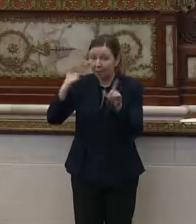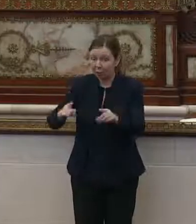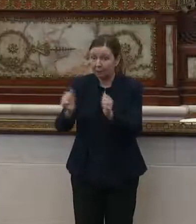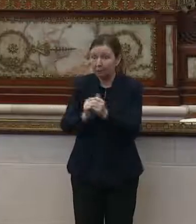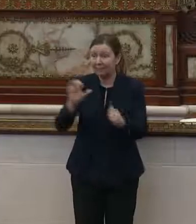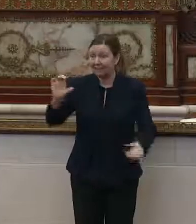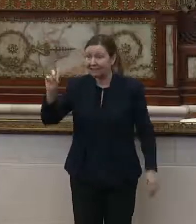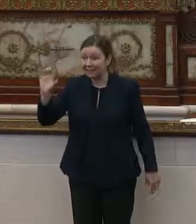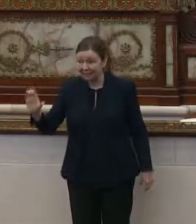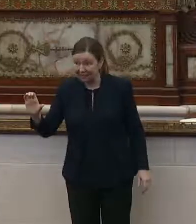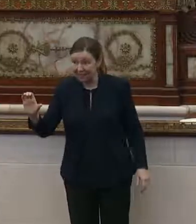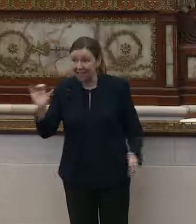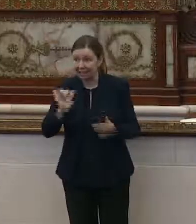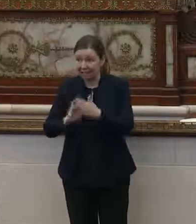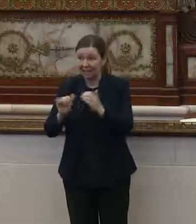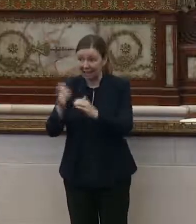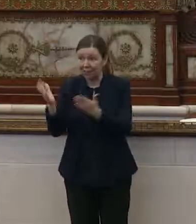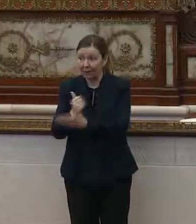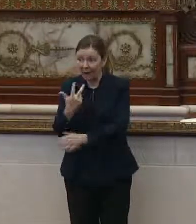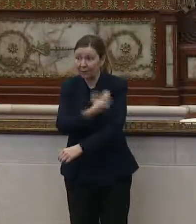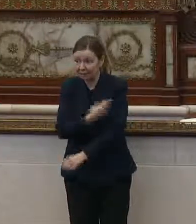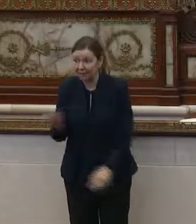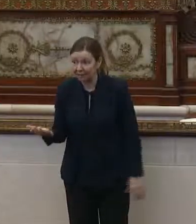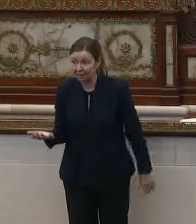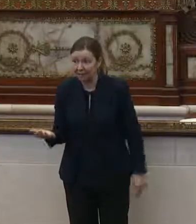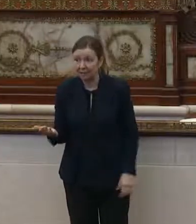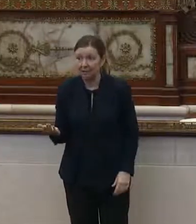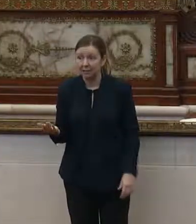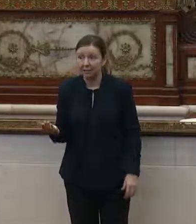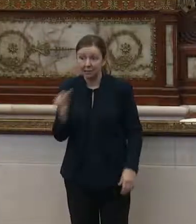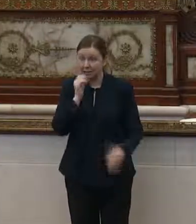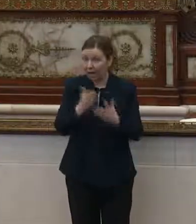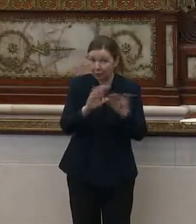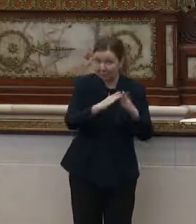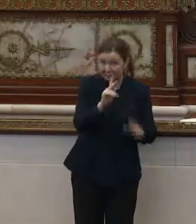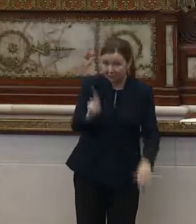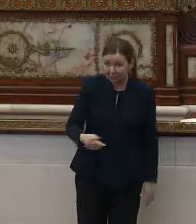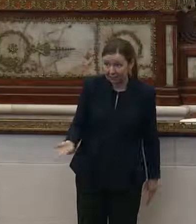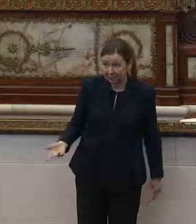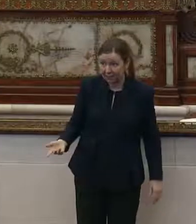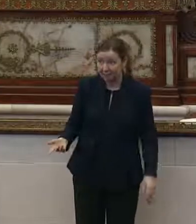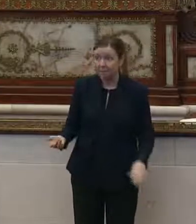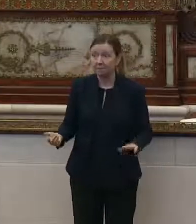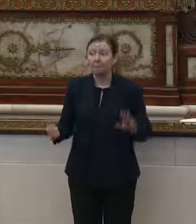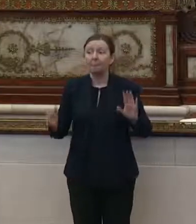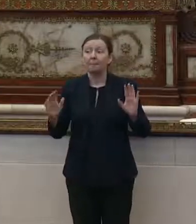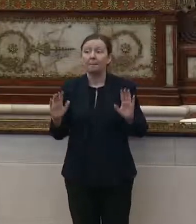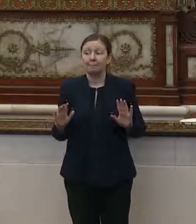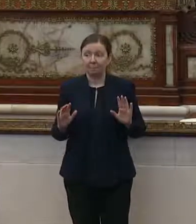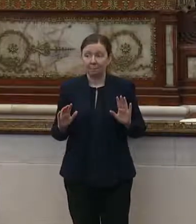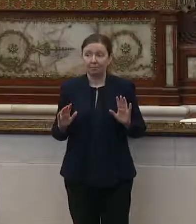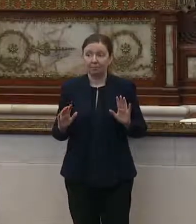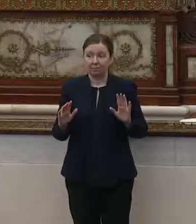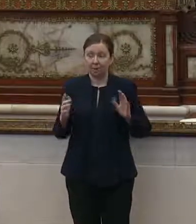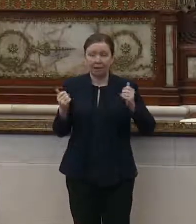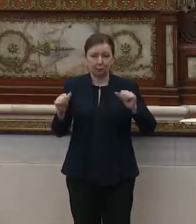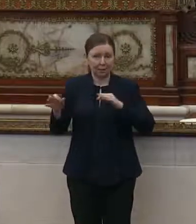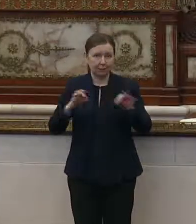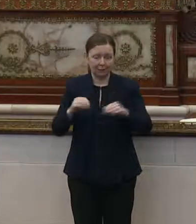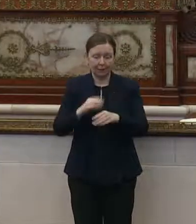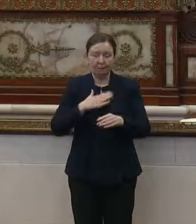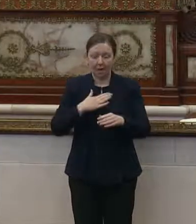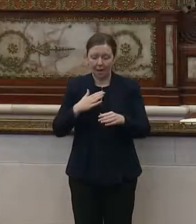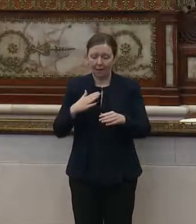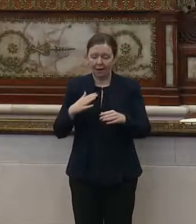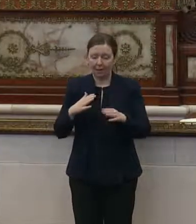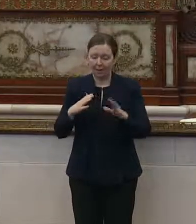the CDC? Is that how they got this agreement? Not through the city of Philadelphia? I try to explain in my testimony this relationship,